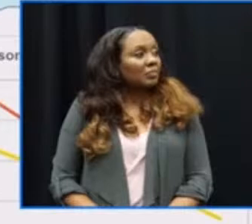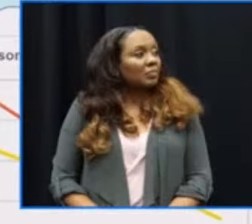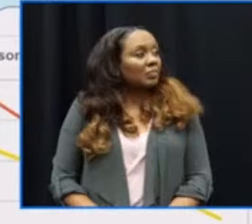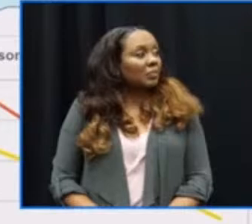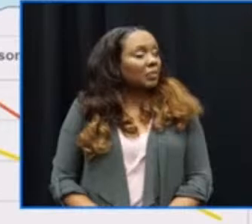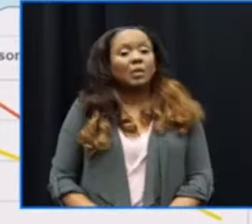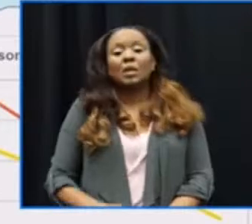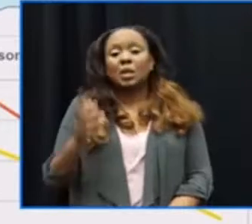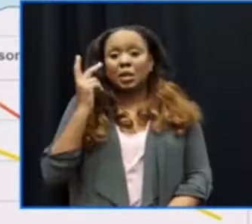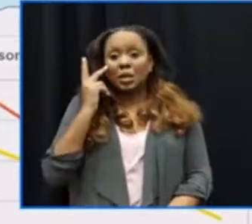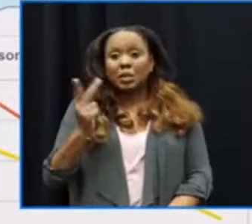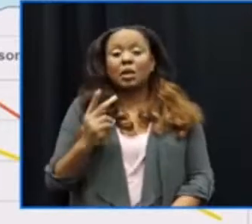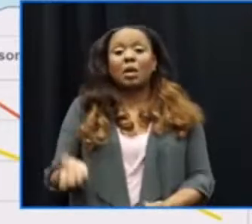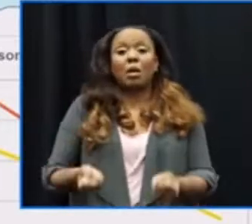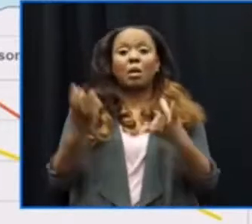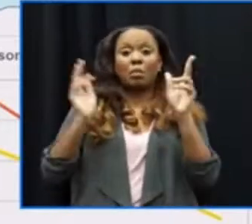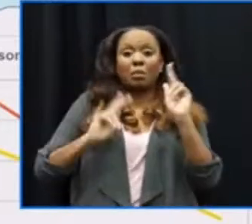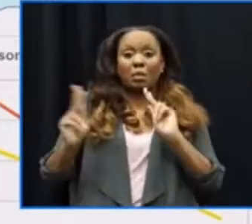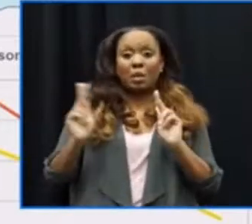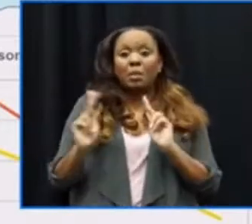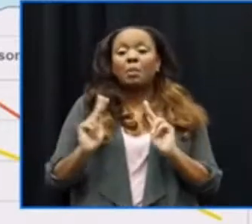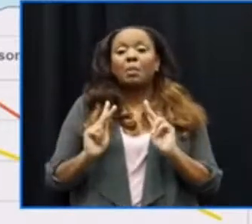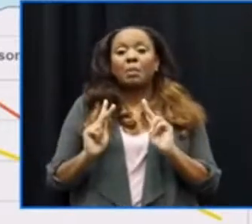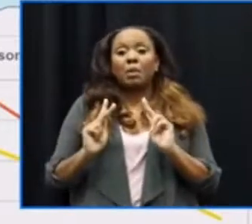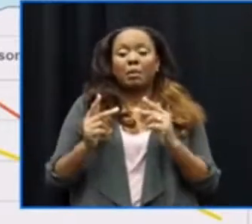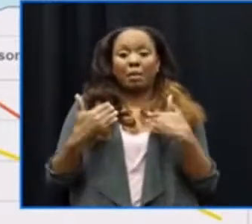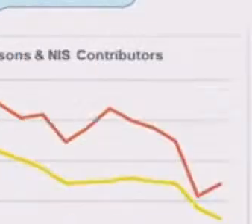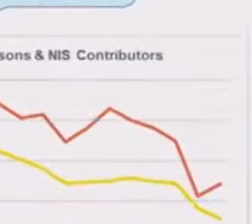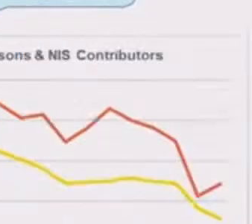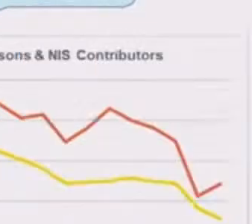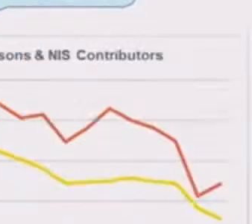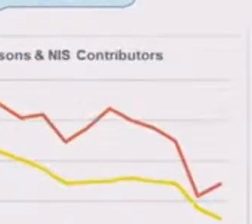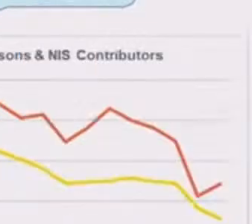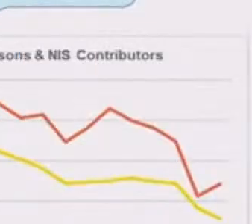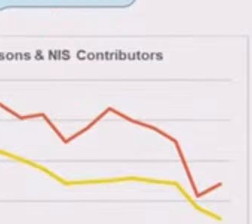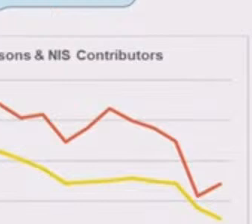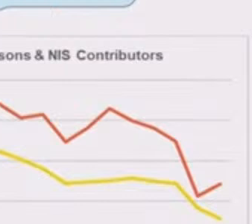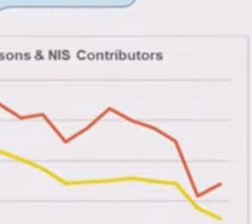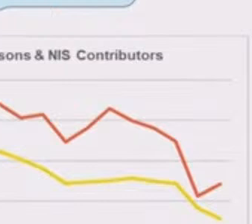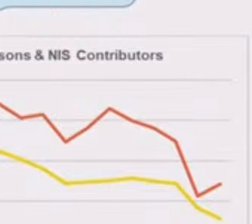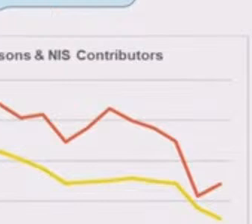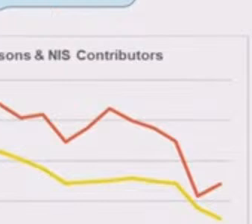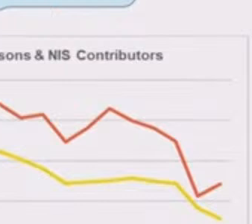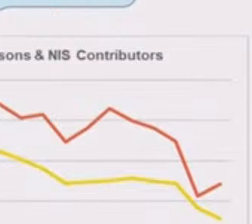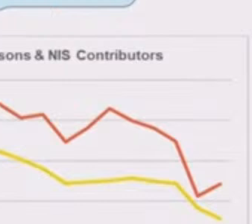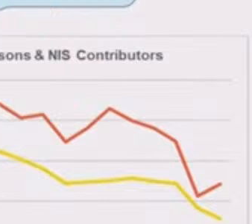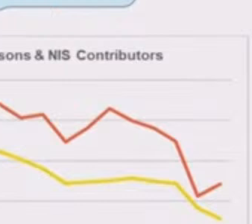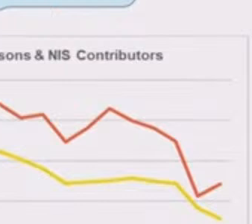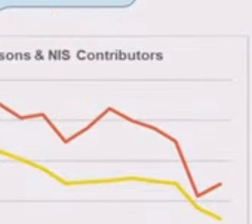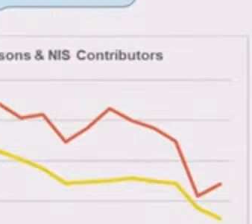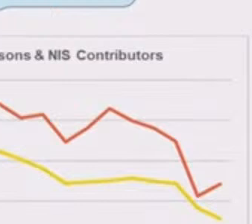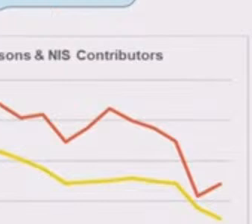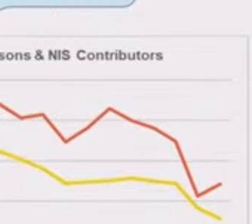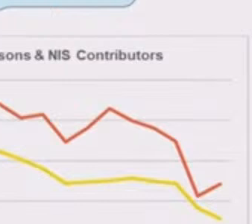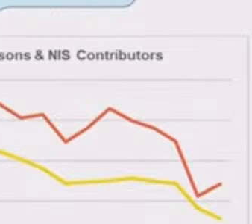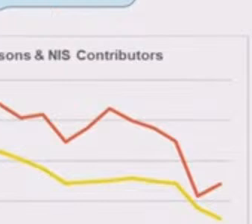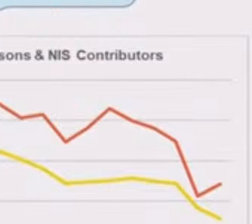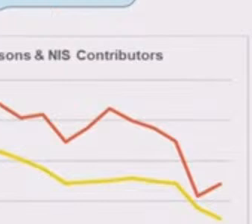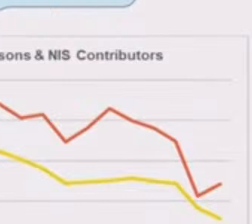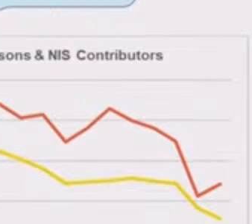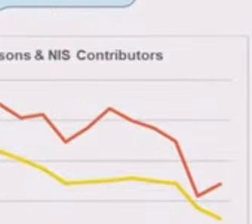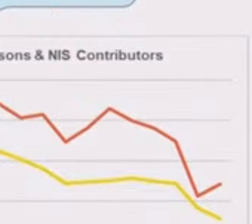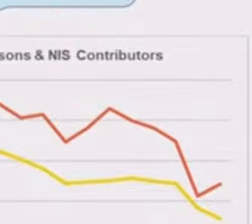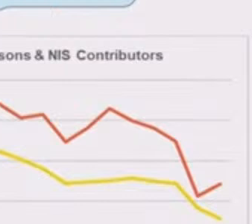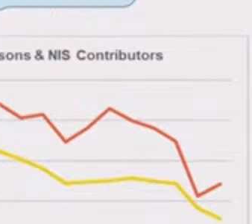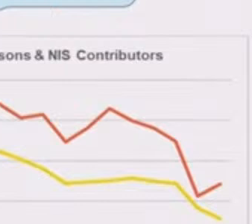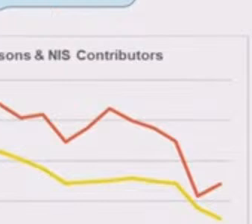employed persons, based on the surveys done by the Statistical Service Department, and then NIS compliance and the contributions to